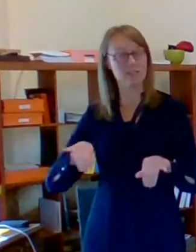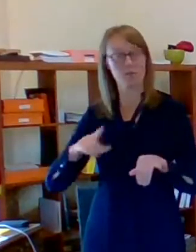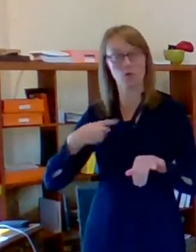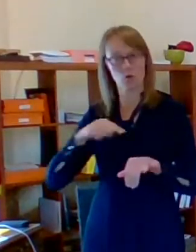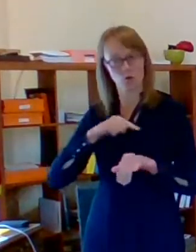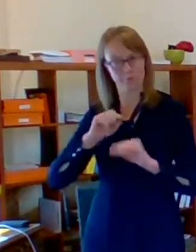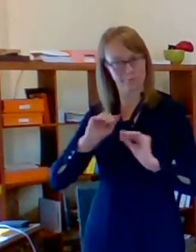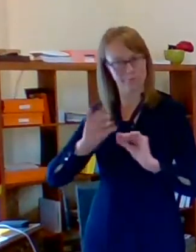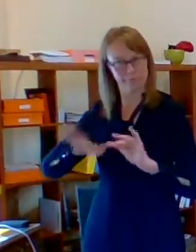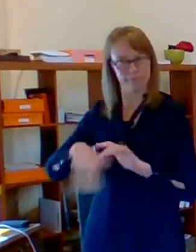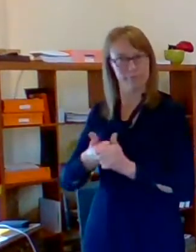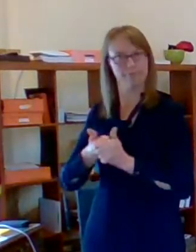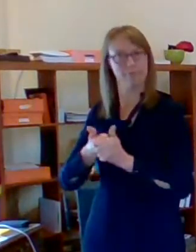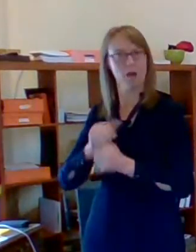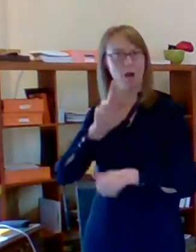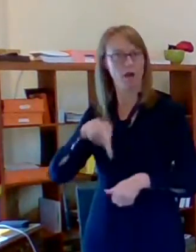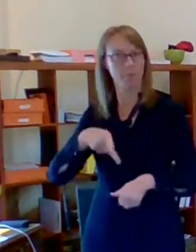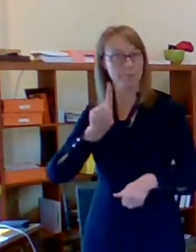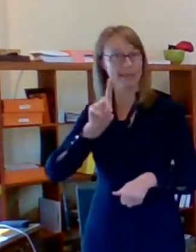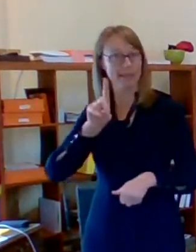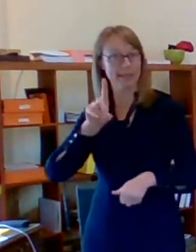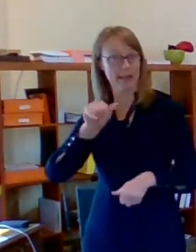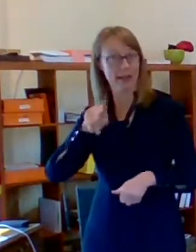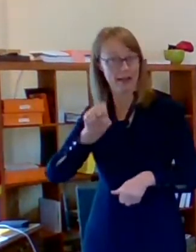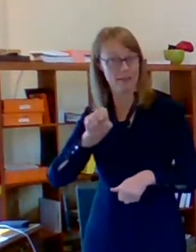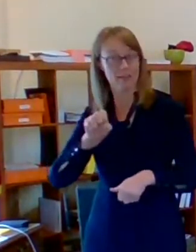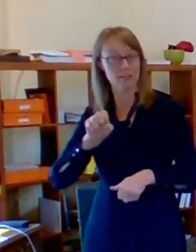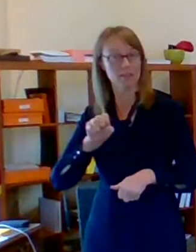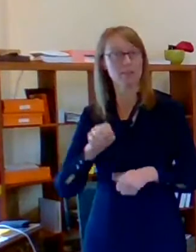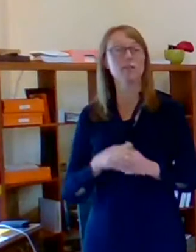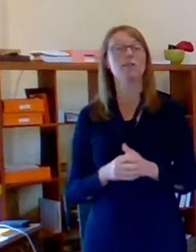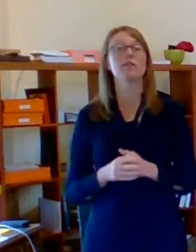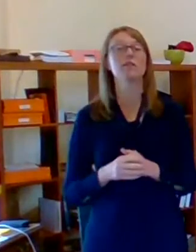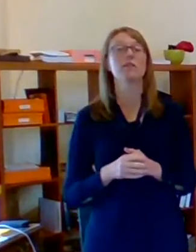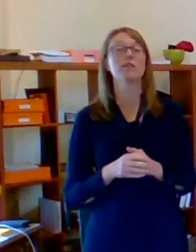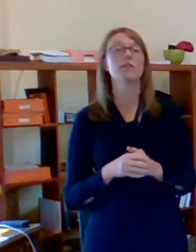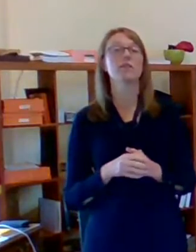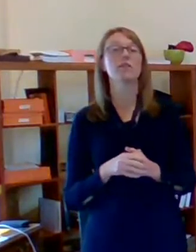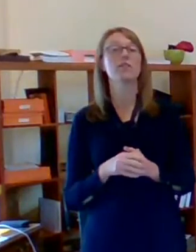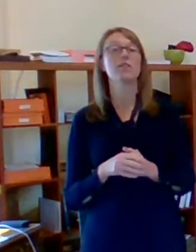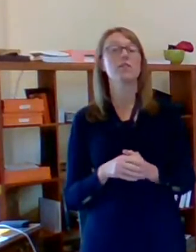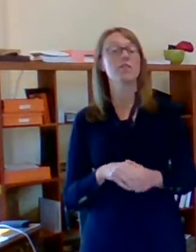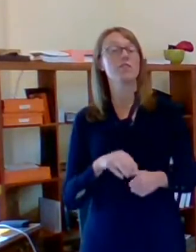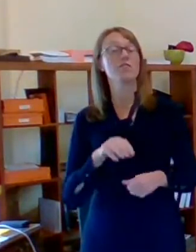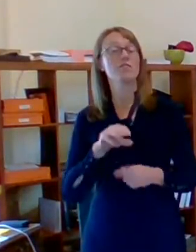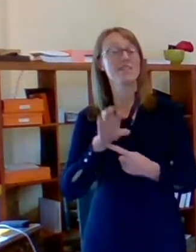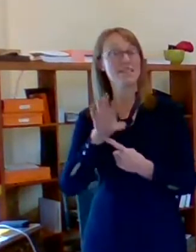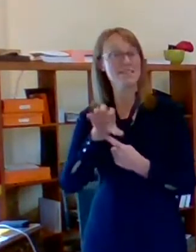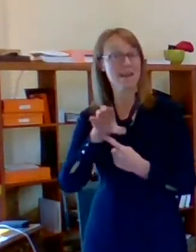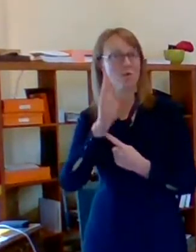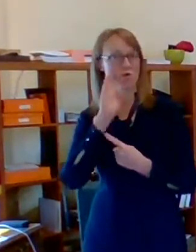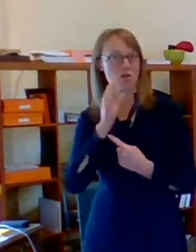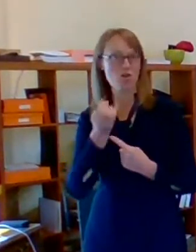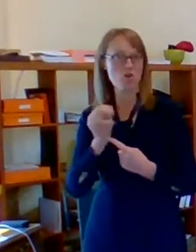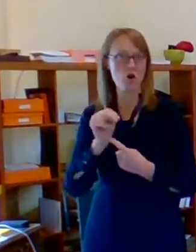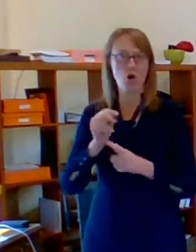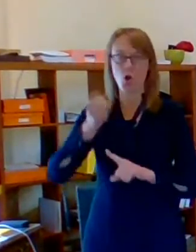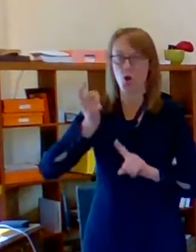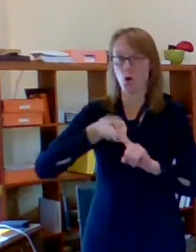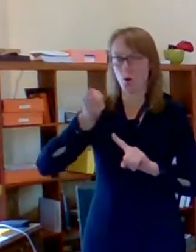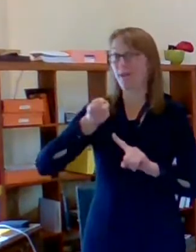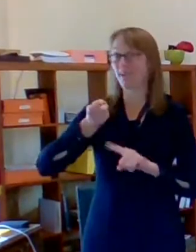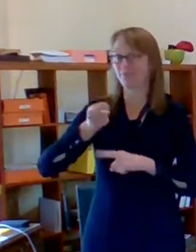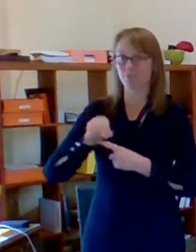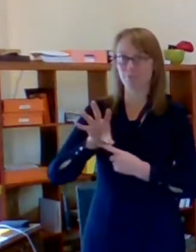to allow those cameras to go on automatically when the lights go on in the car, or when you reach for,